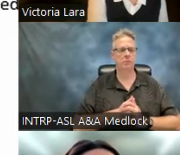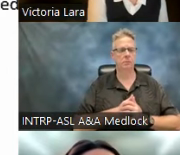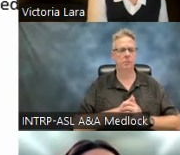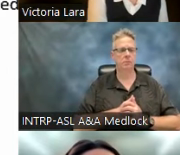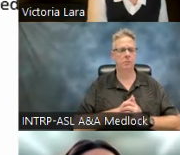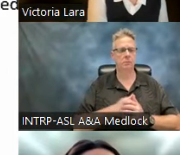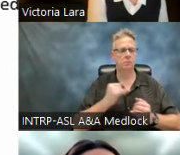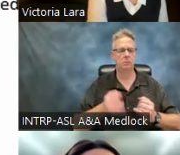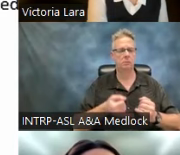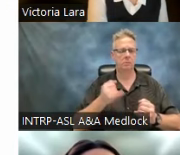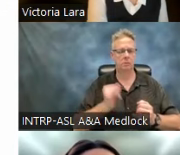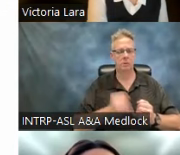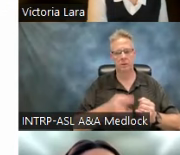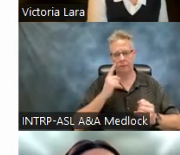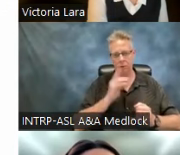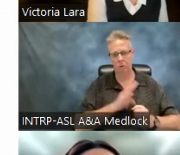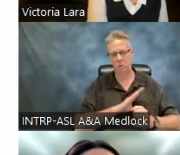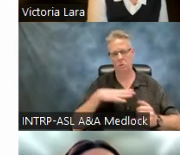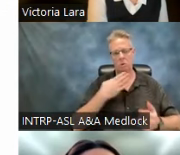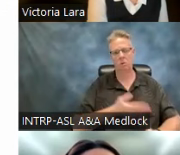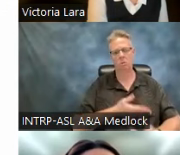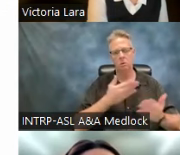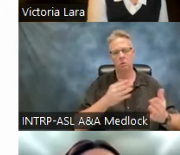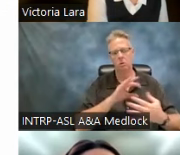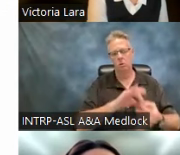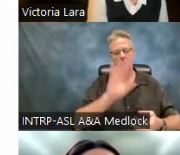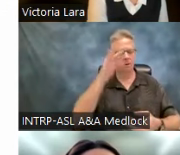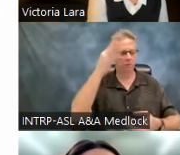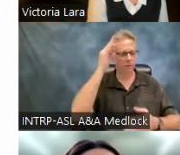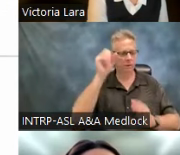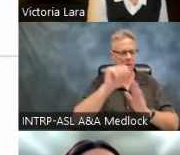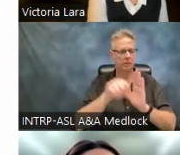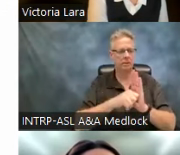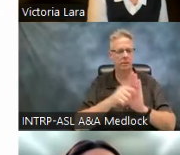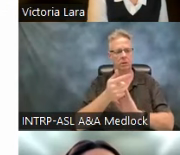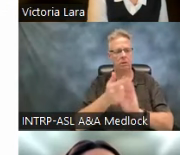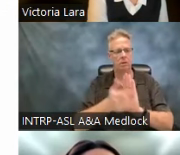Finally, board proposals related to federal and state law.